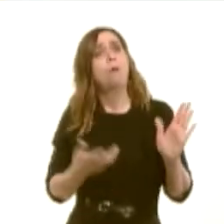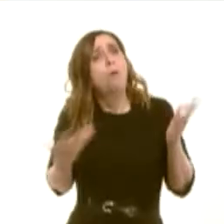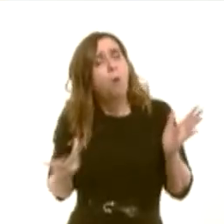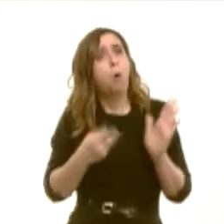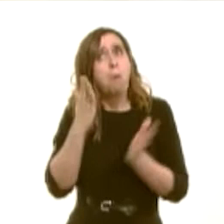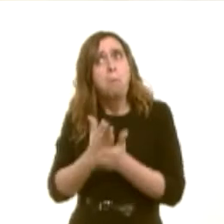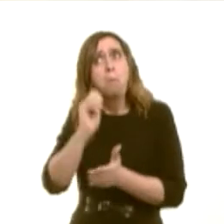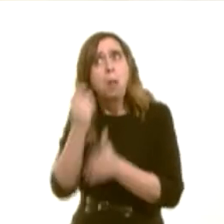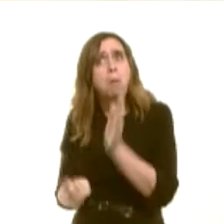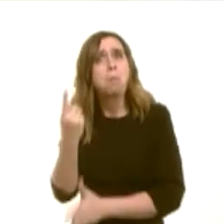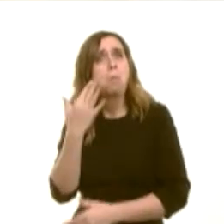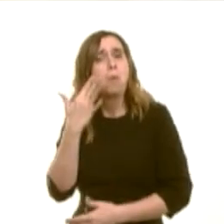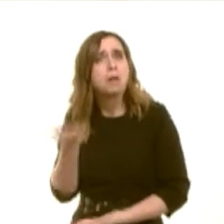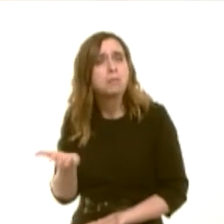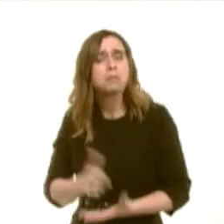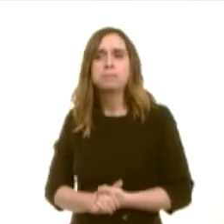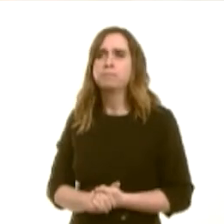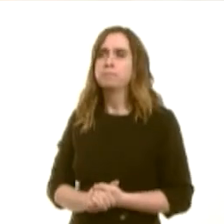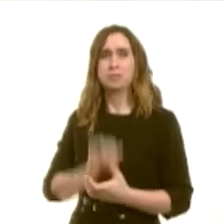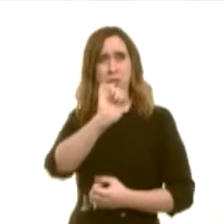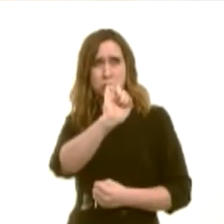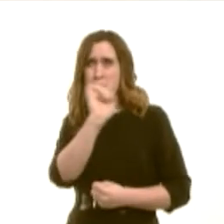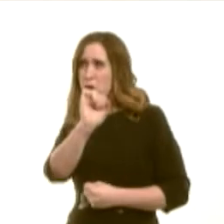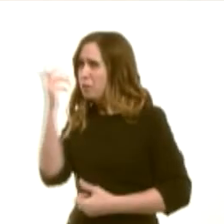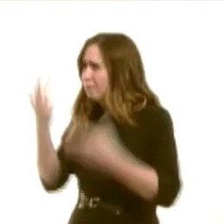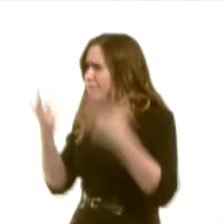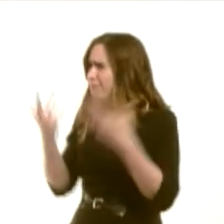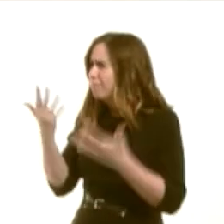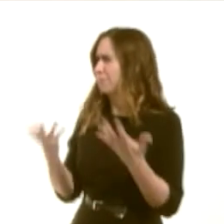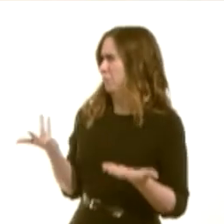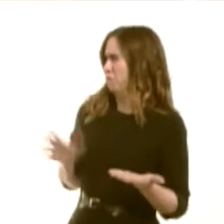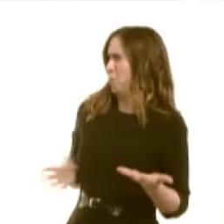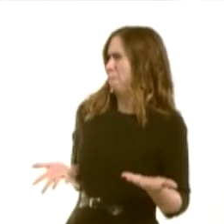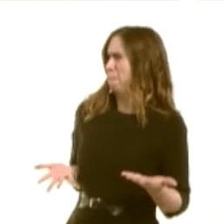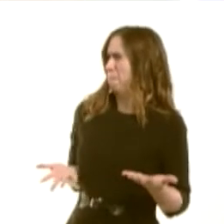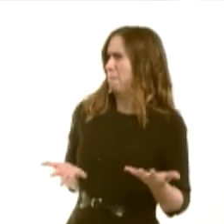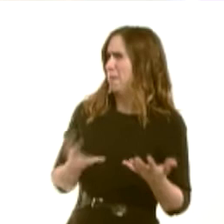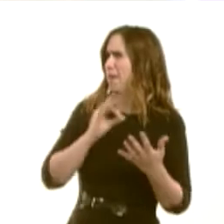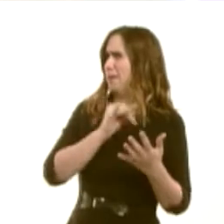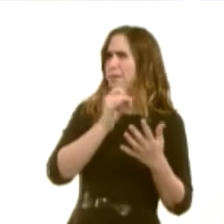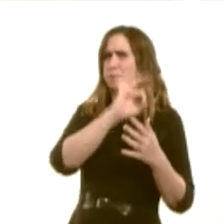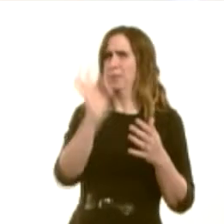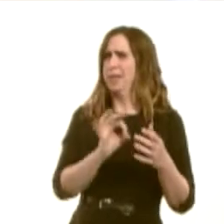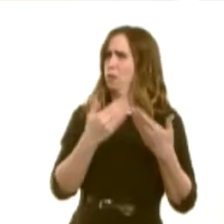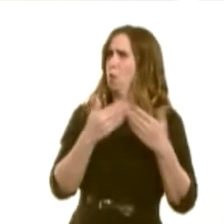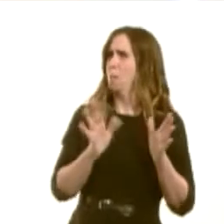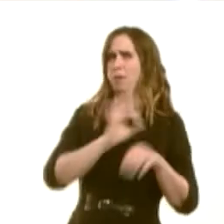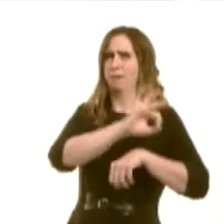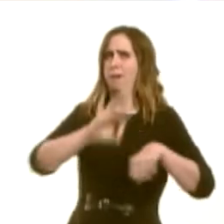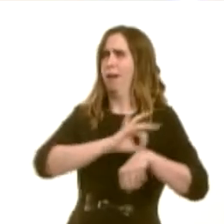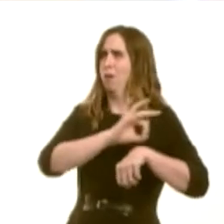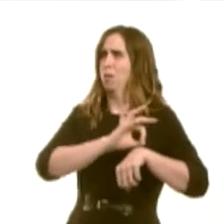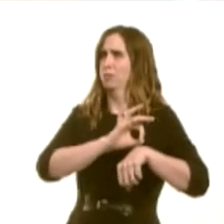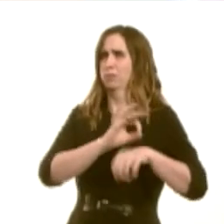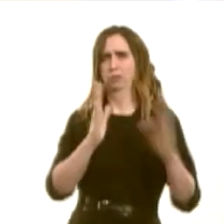this promise? Well, I don't know where he gets his figures from, but I can tell him that 80% of GP practices are open for daily core hours or within 1 hour